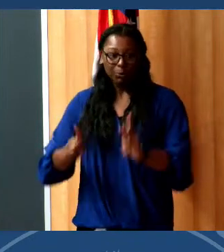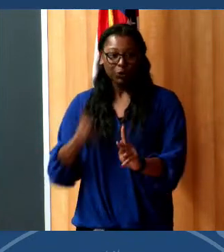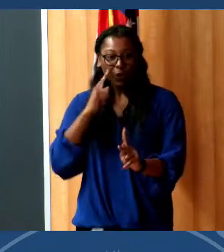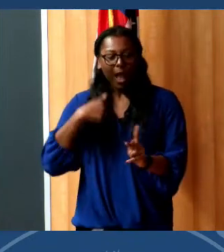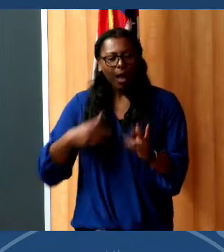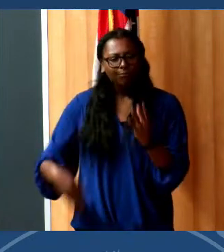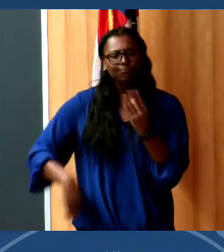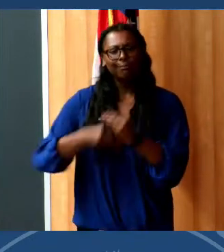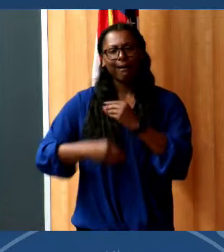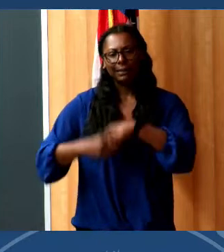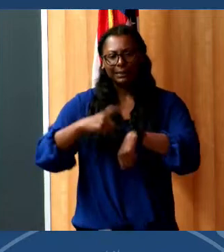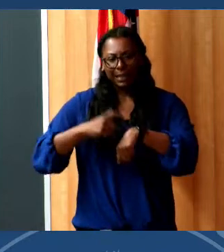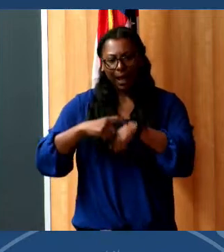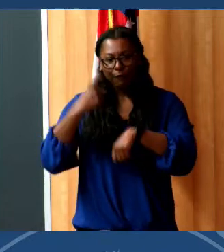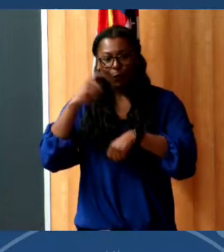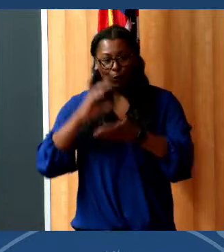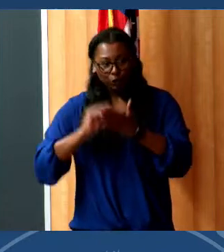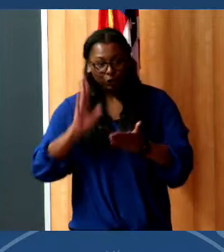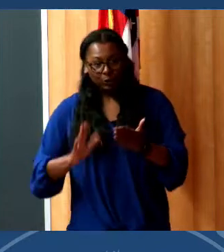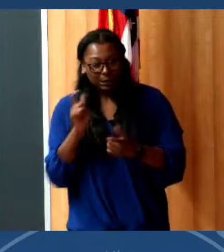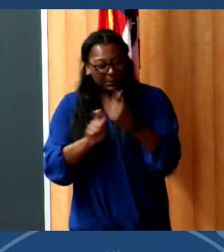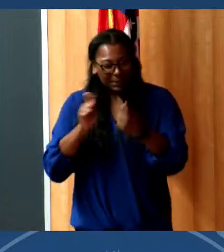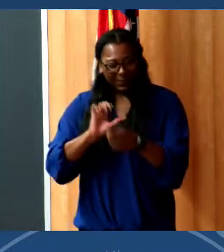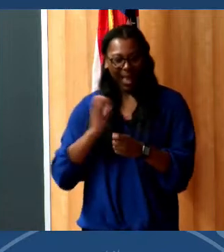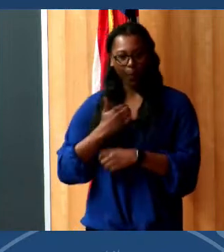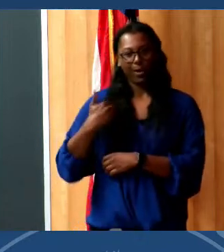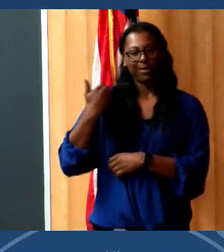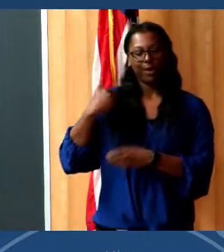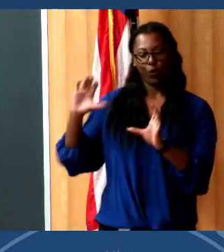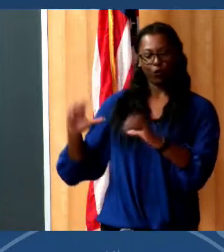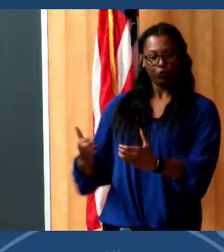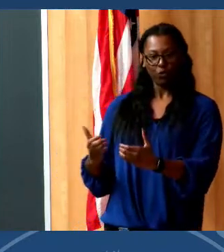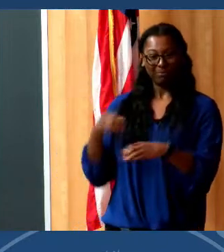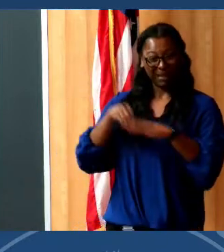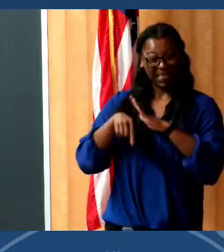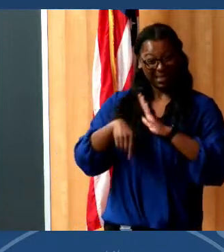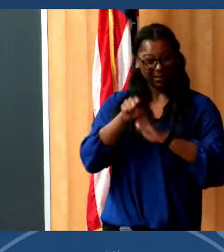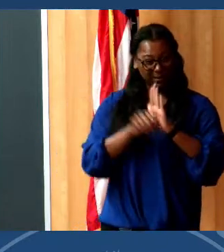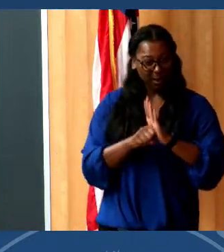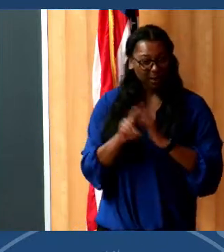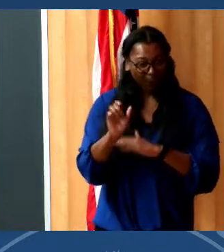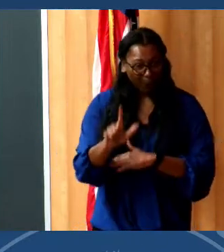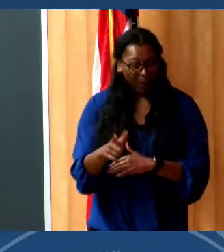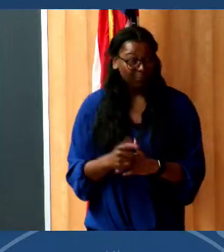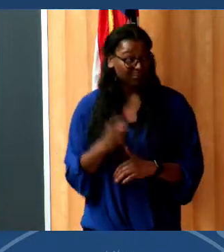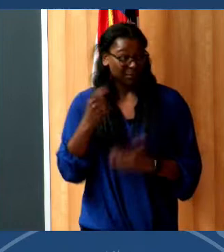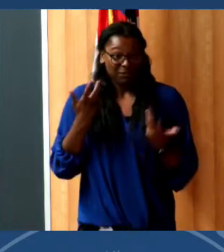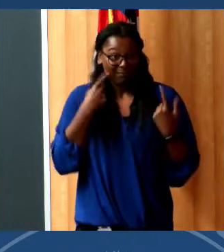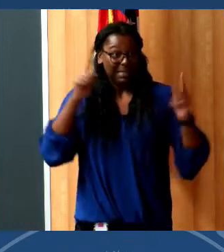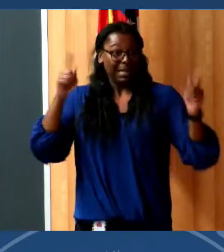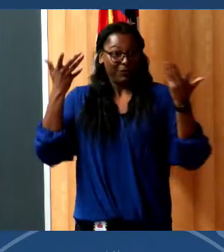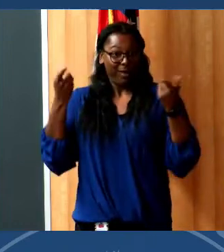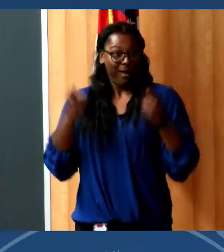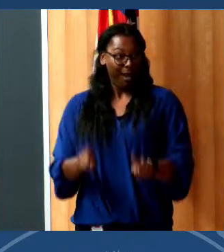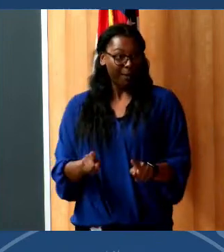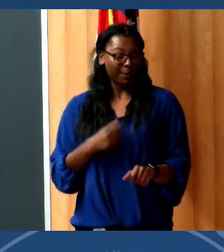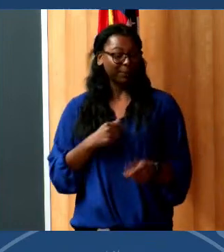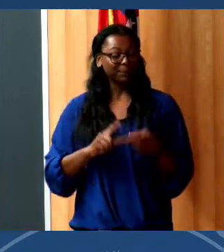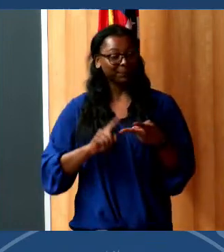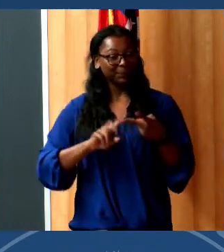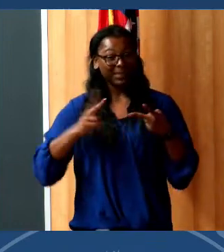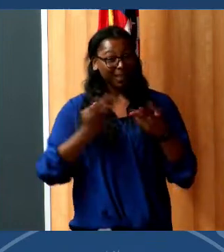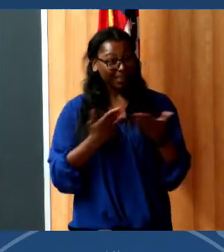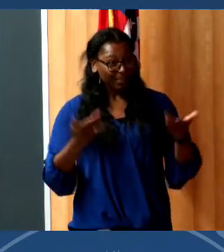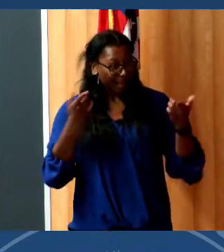time to students, particularly our younger students across the state. And we did that. The second thing we did,